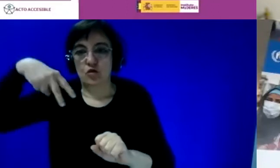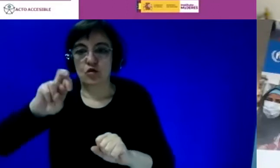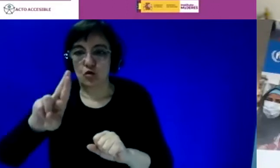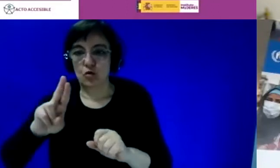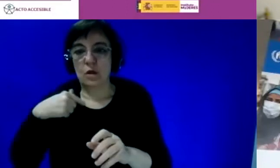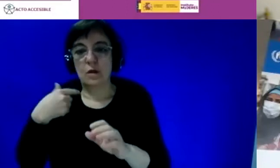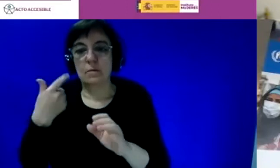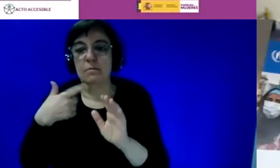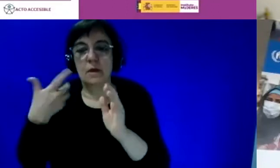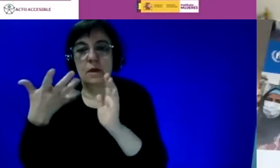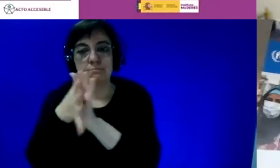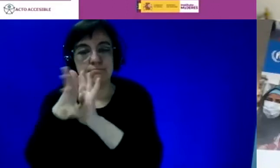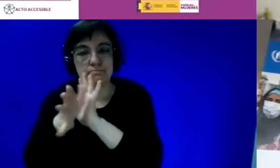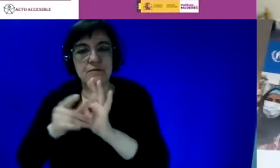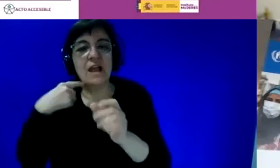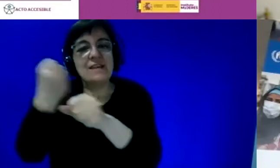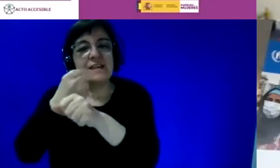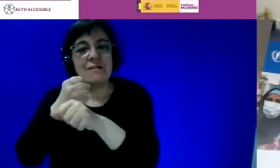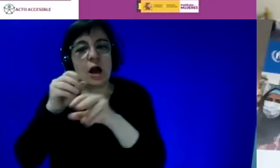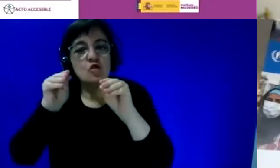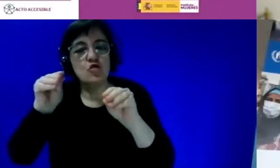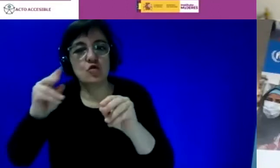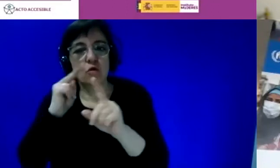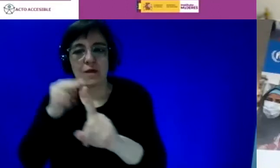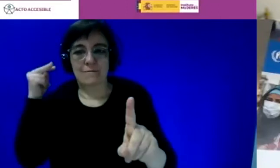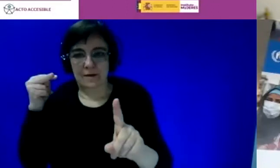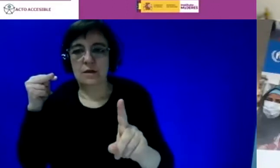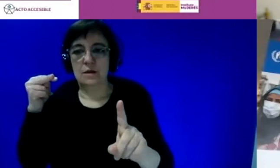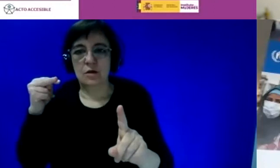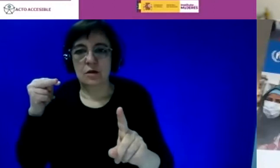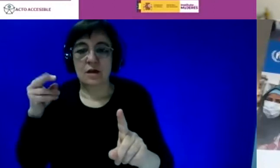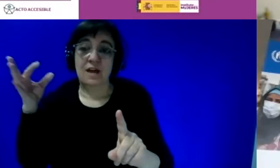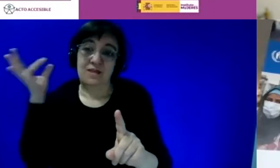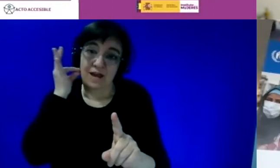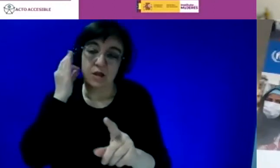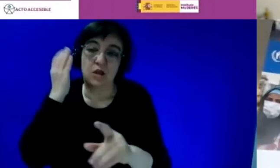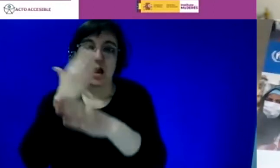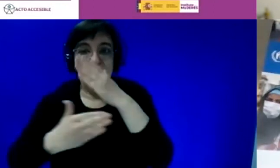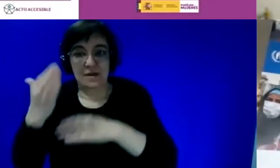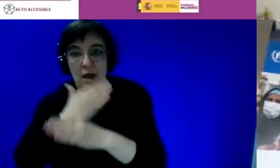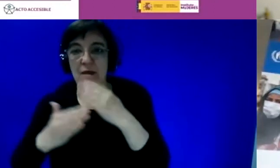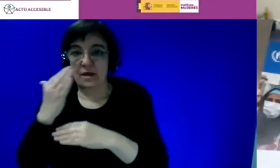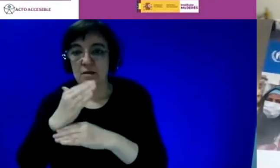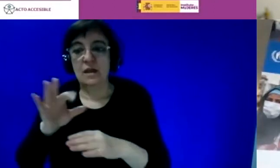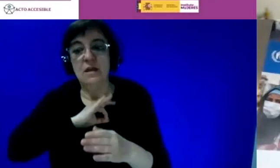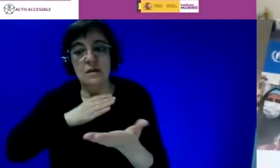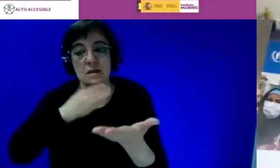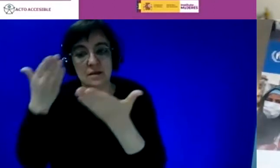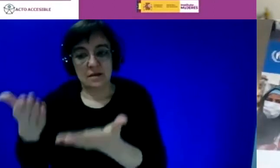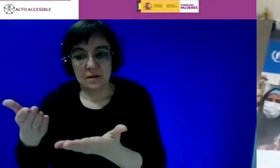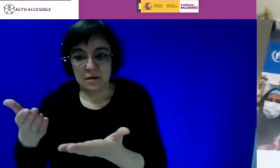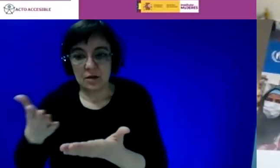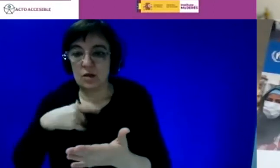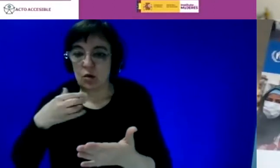Protection. She's going to talk about the work which the UNHCR is doing from a gender and